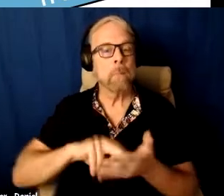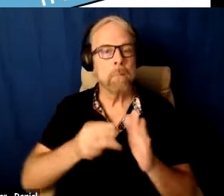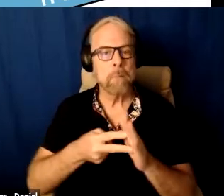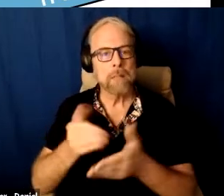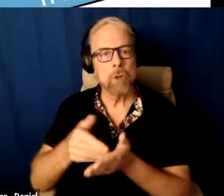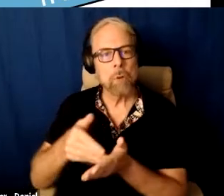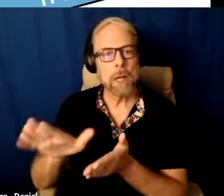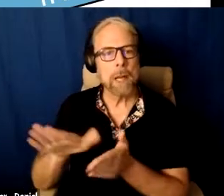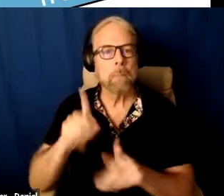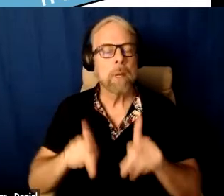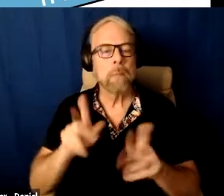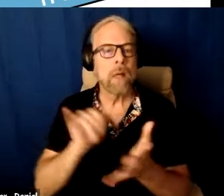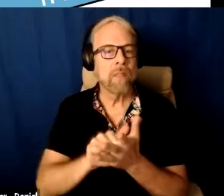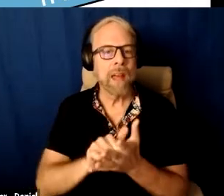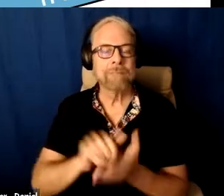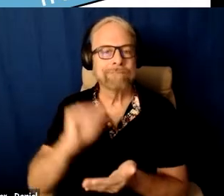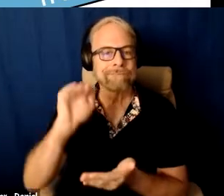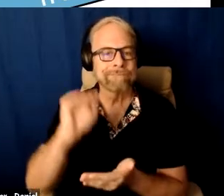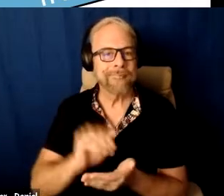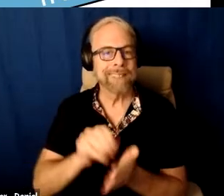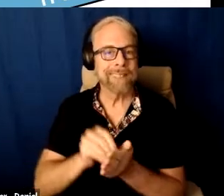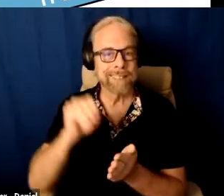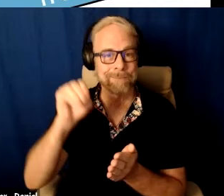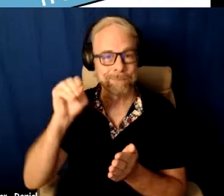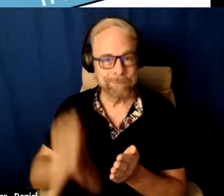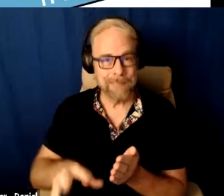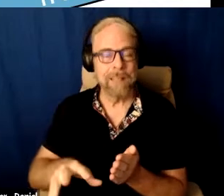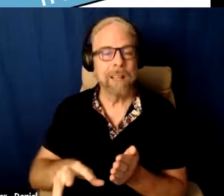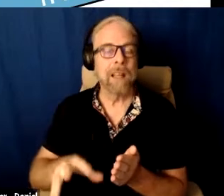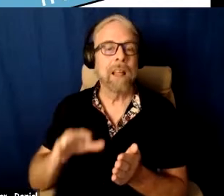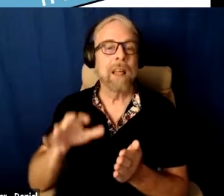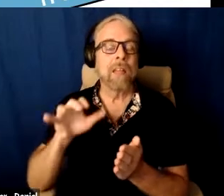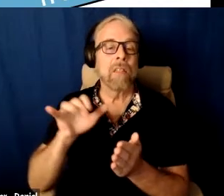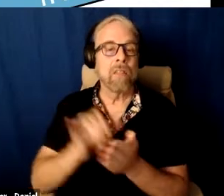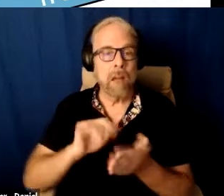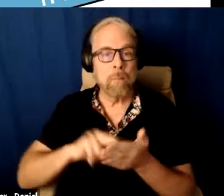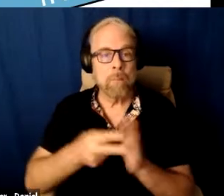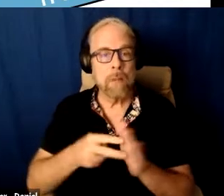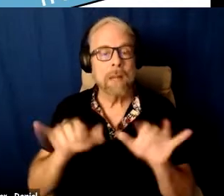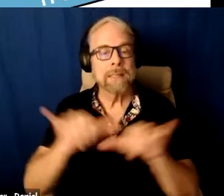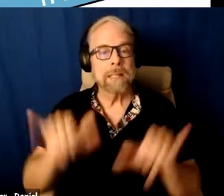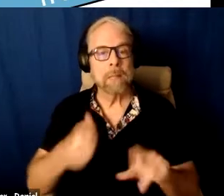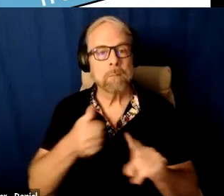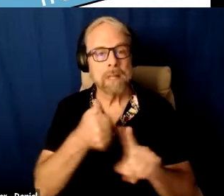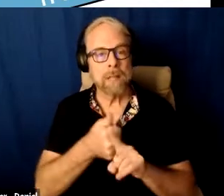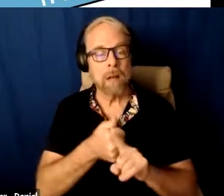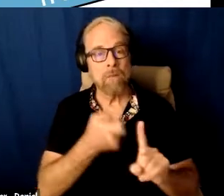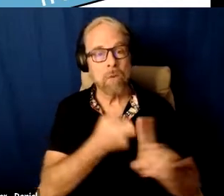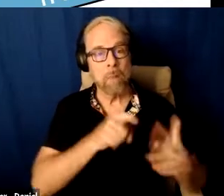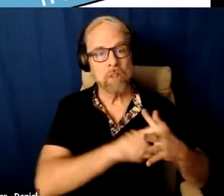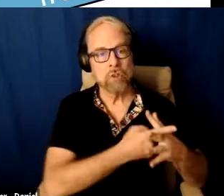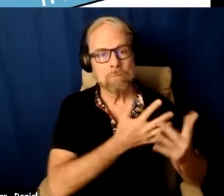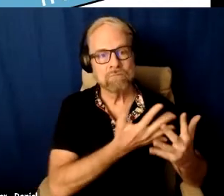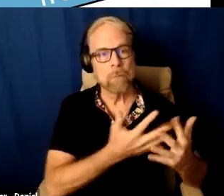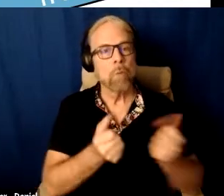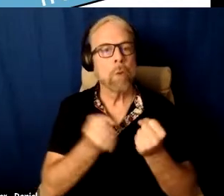exclude people so that they are less expensive. And so that means that the systems themselves from the very beginning come with many